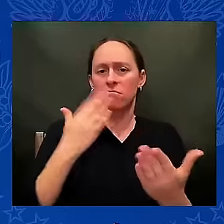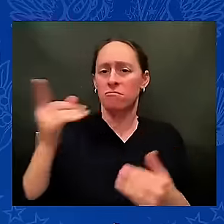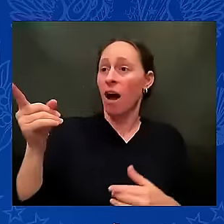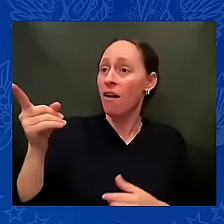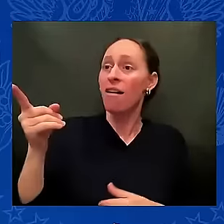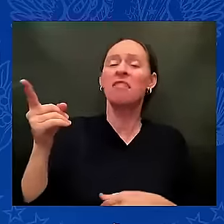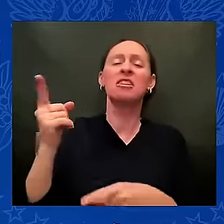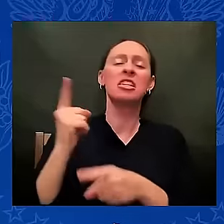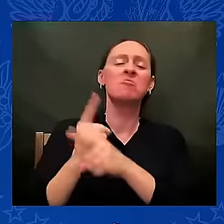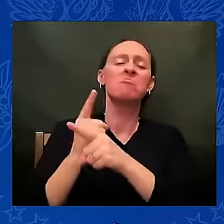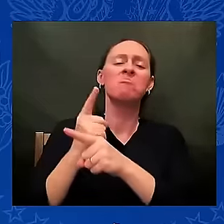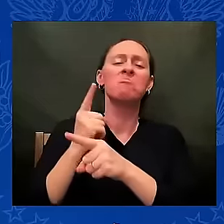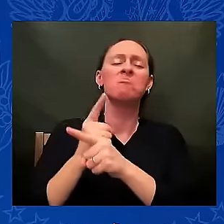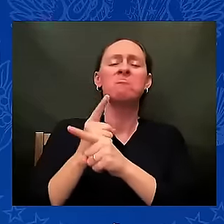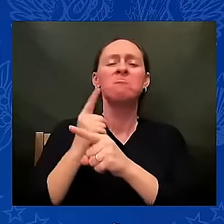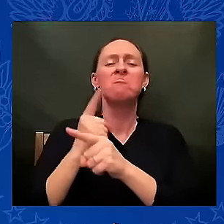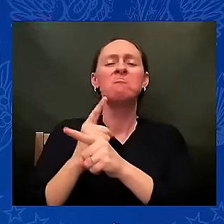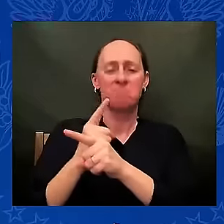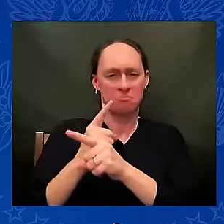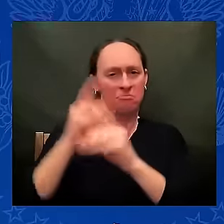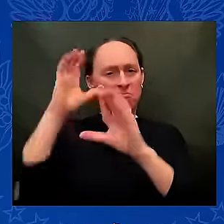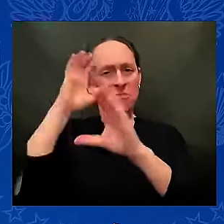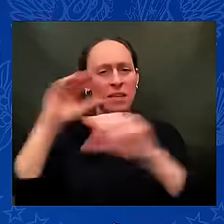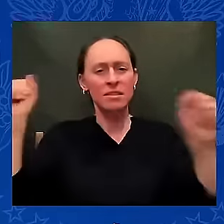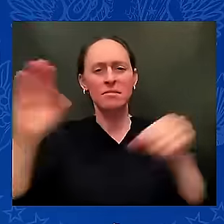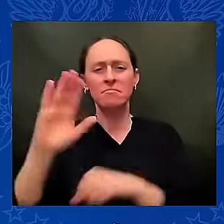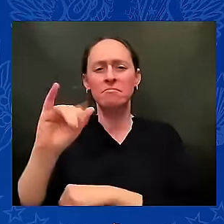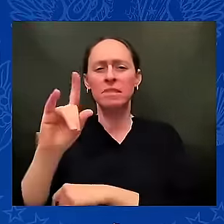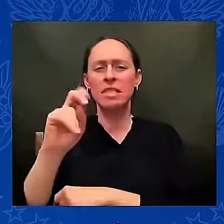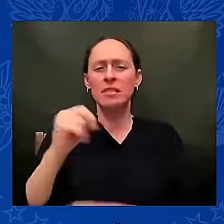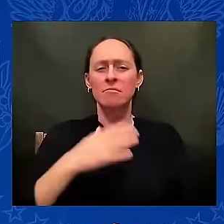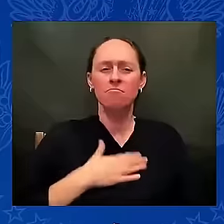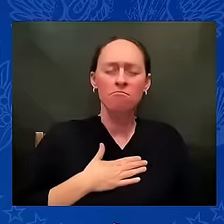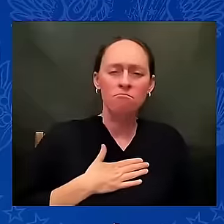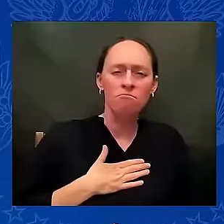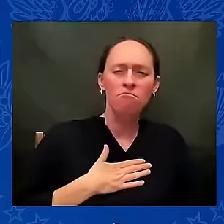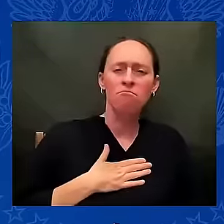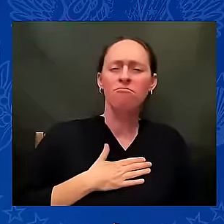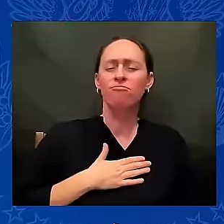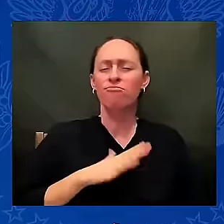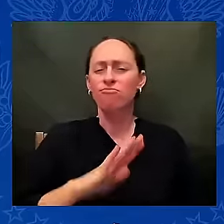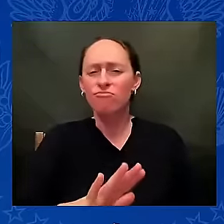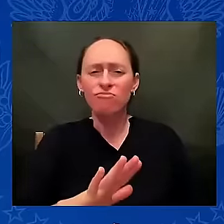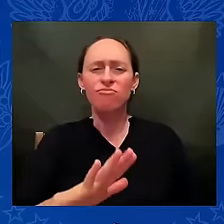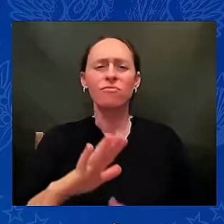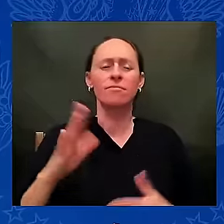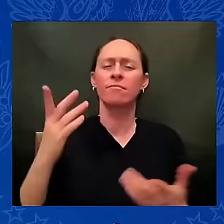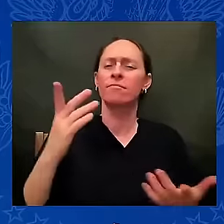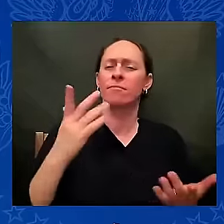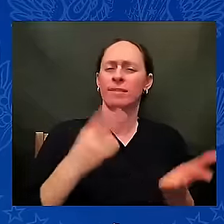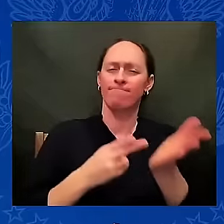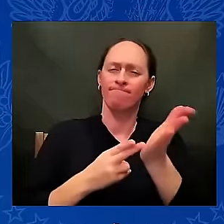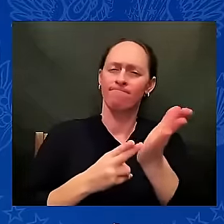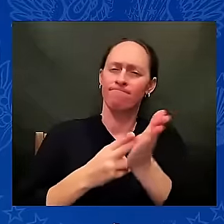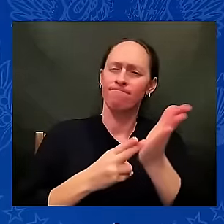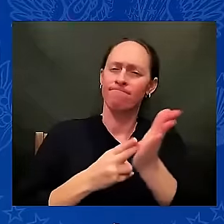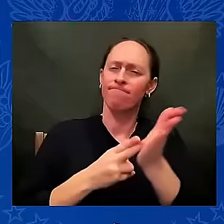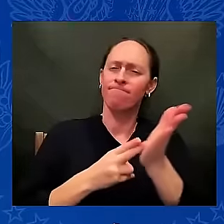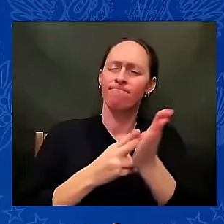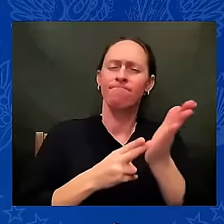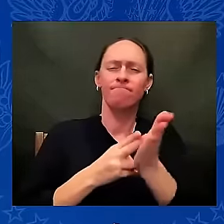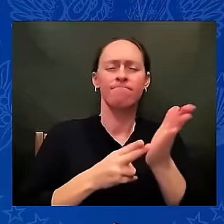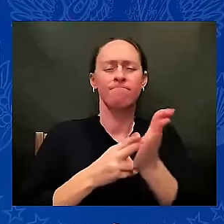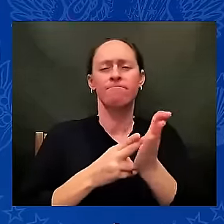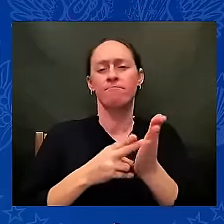character, and profound empathy, would be standing with us today on